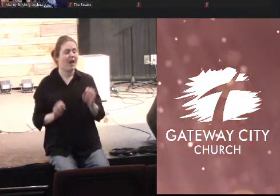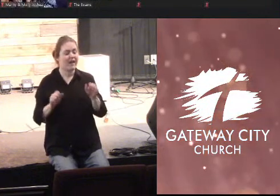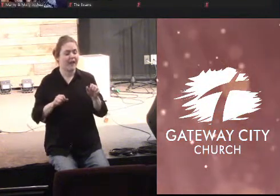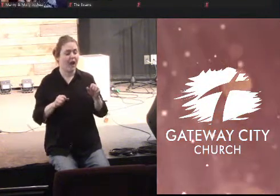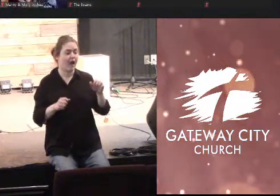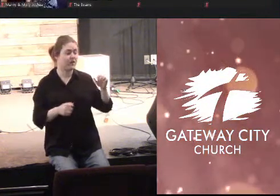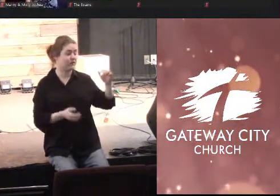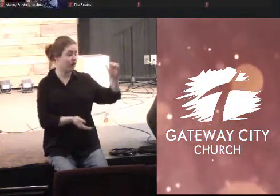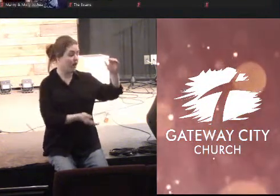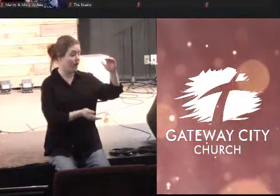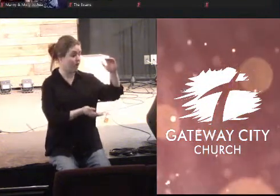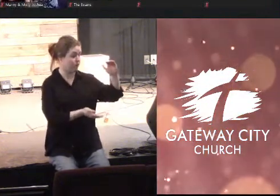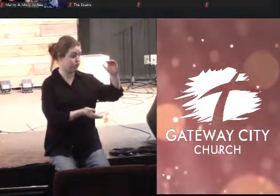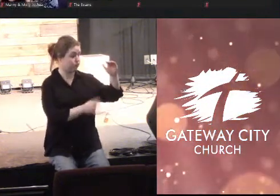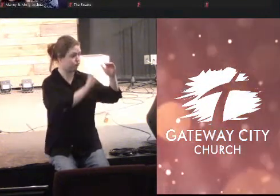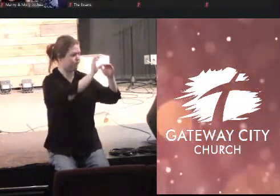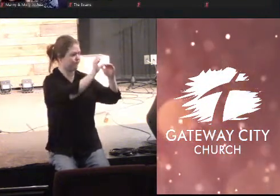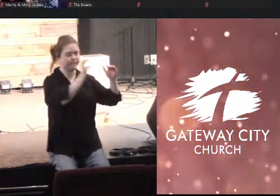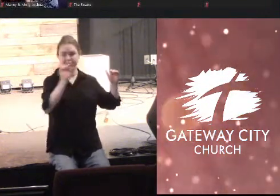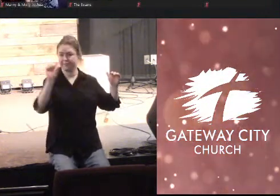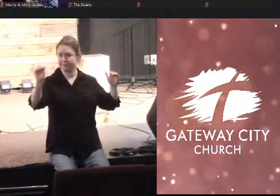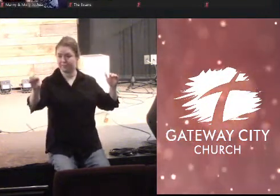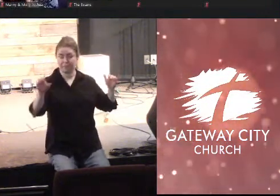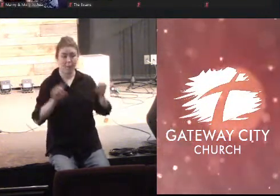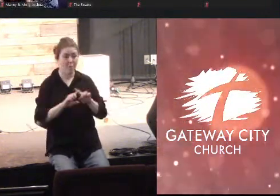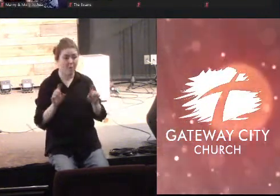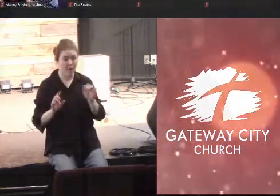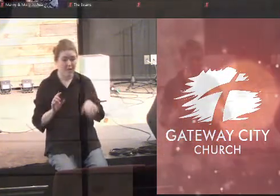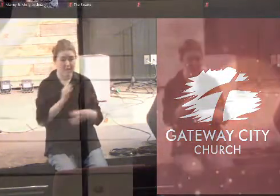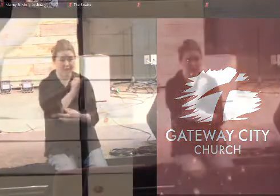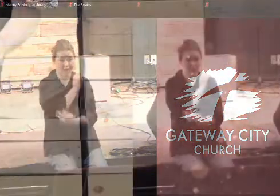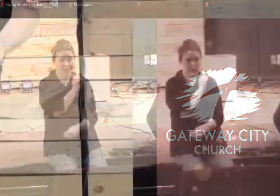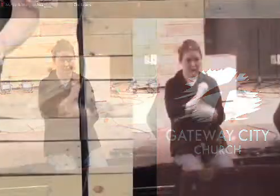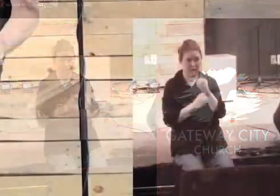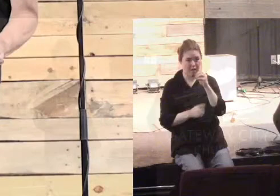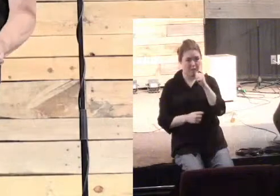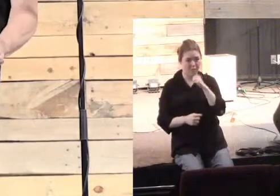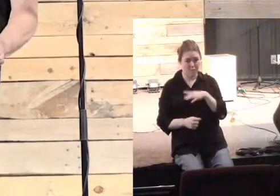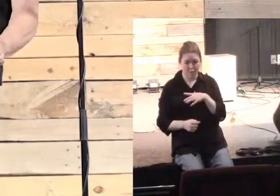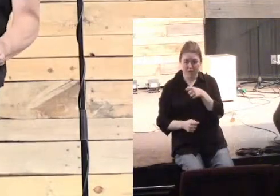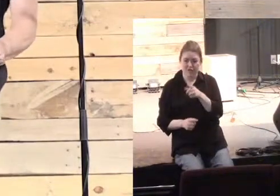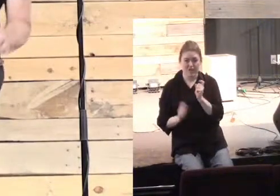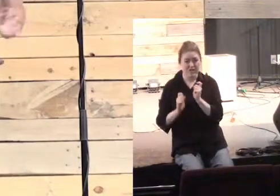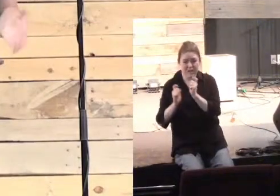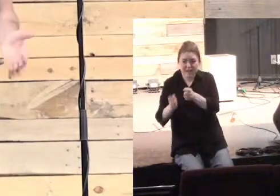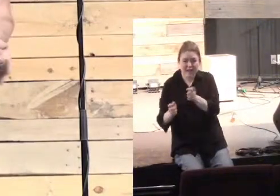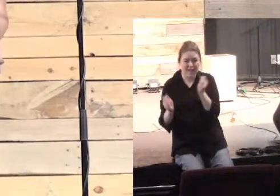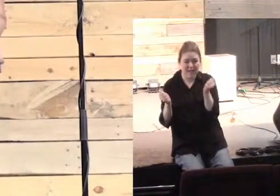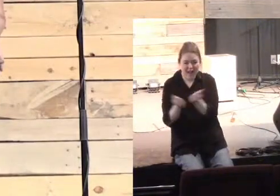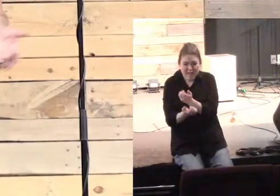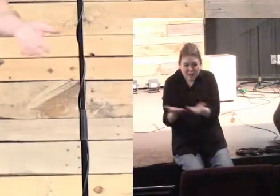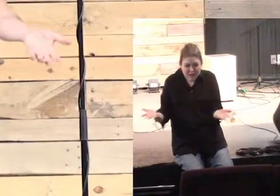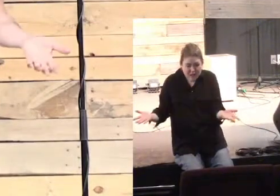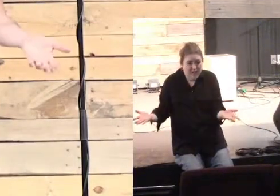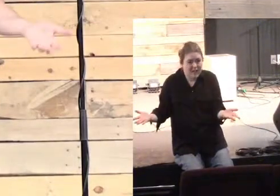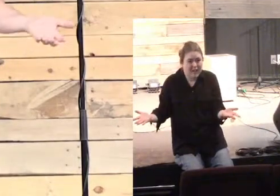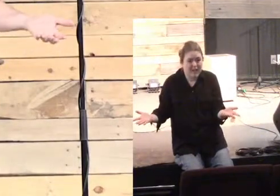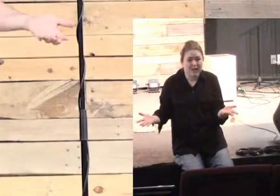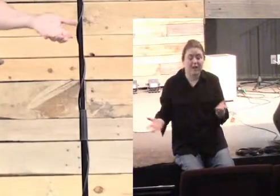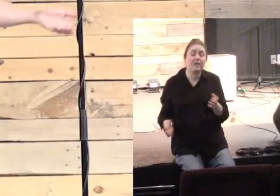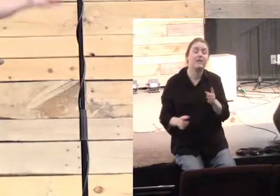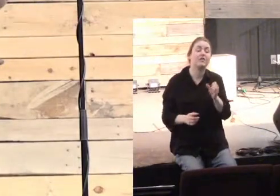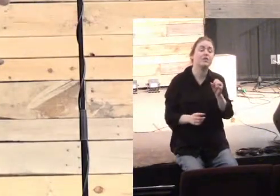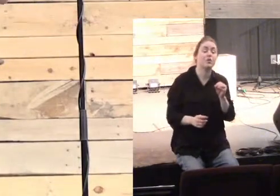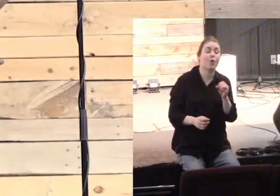read this, you know, I realize, you know, God is measuring my offering. Literally, he's standing there, or he's actually looking